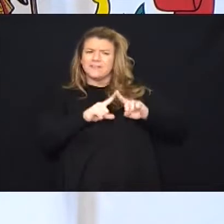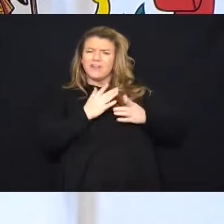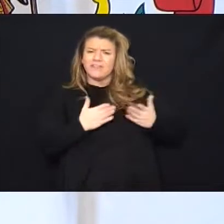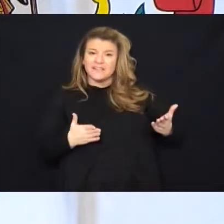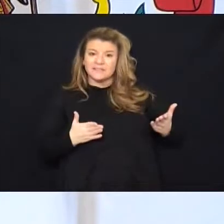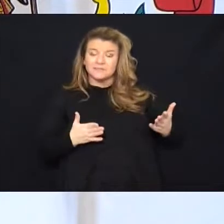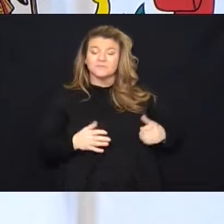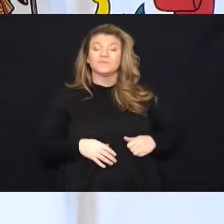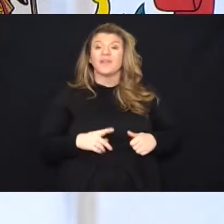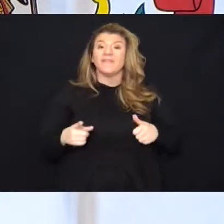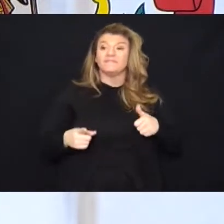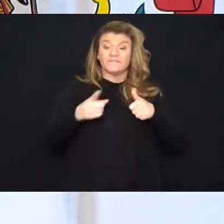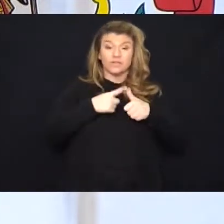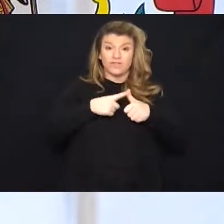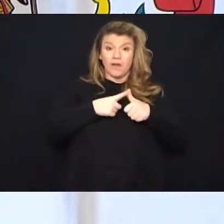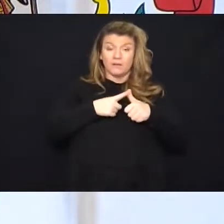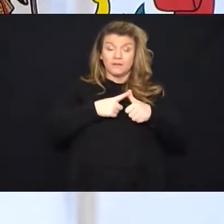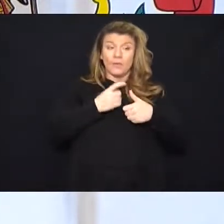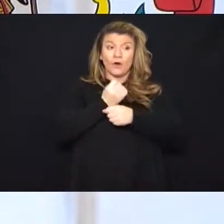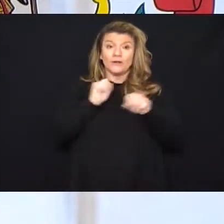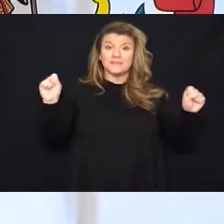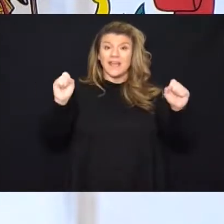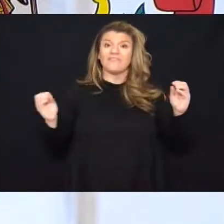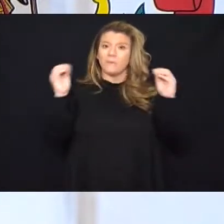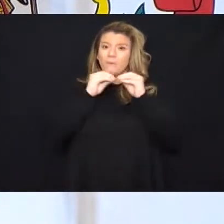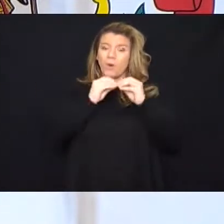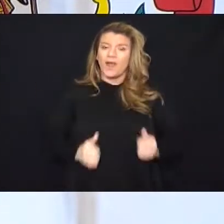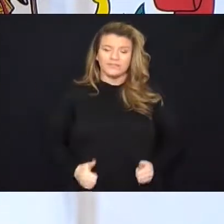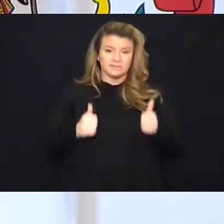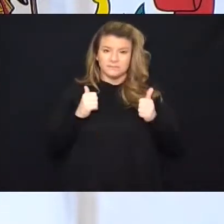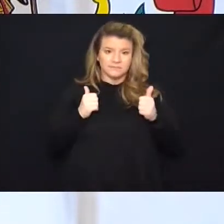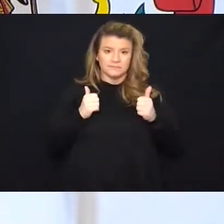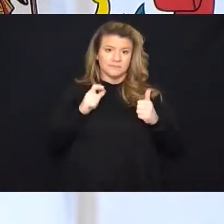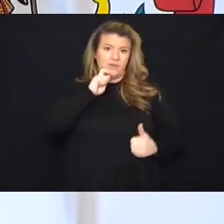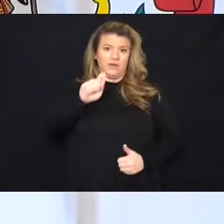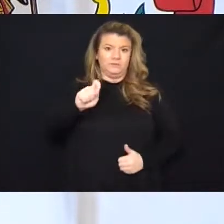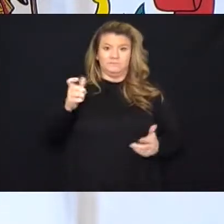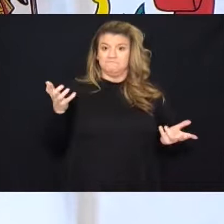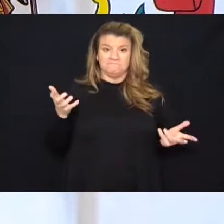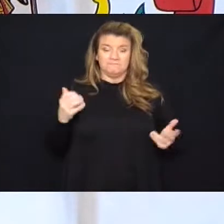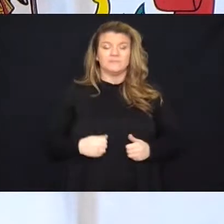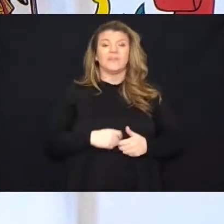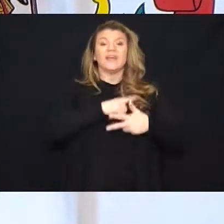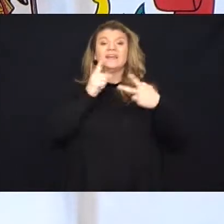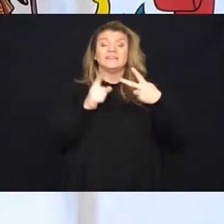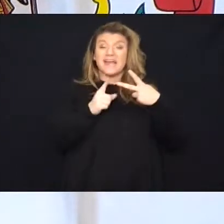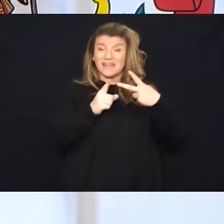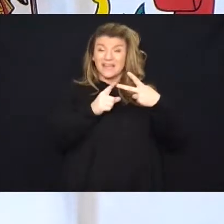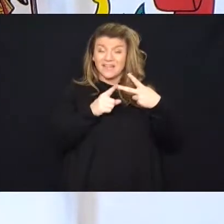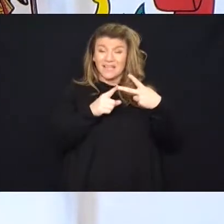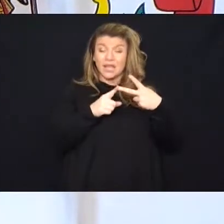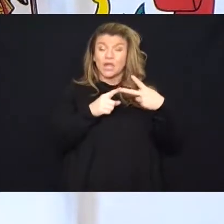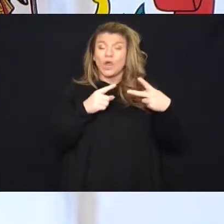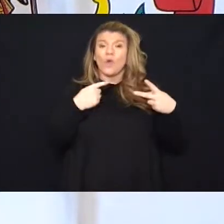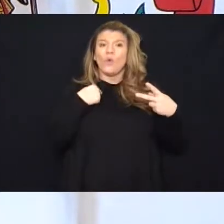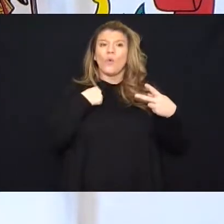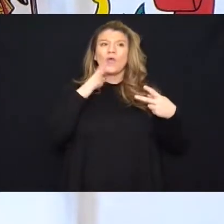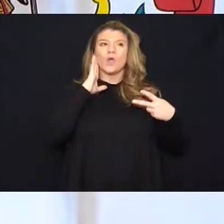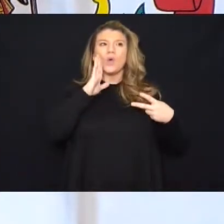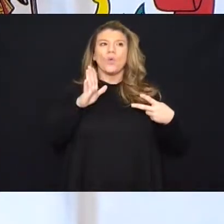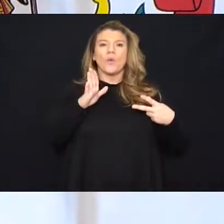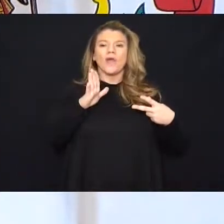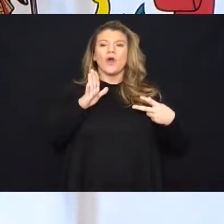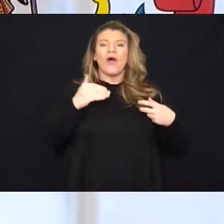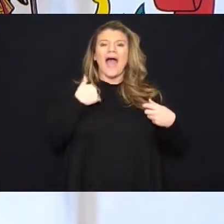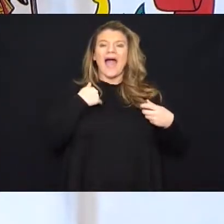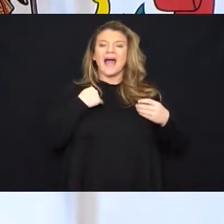of all, it'll save a bunch more lives. That's all there is to it. But secondly, right behind that, we're going to end up with a run on